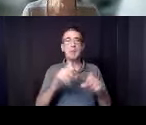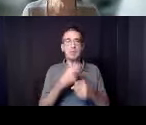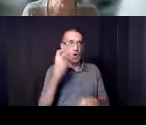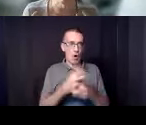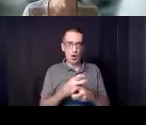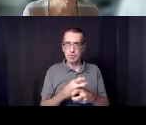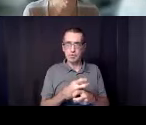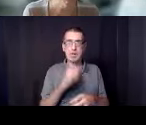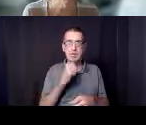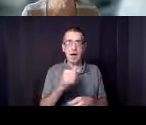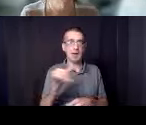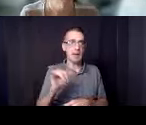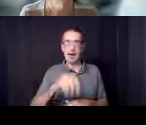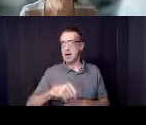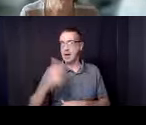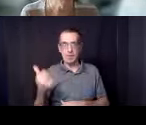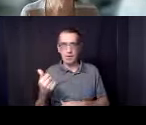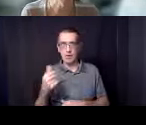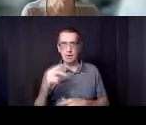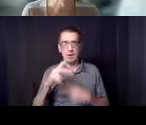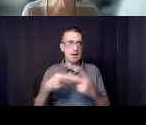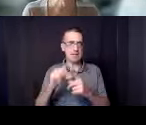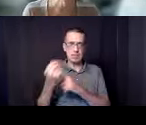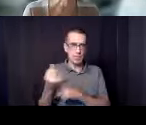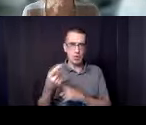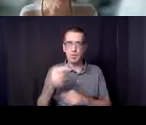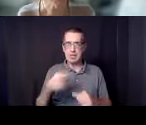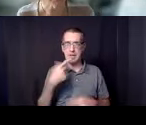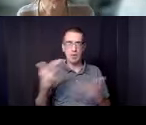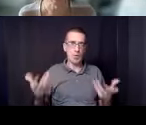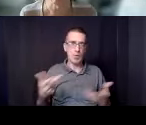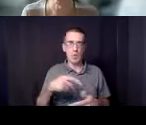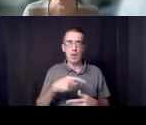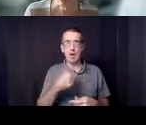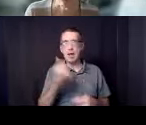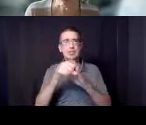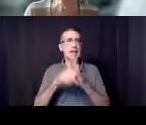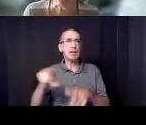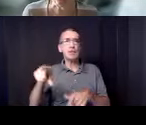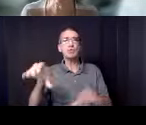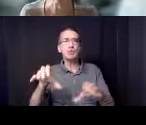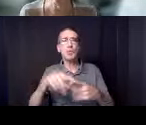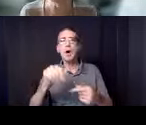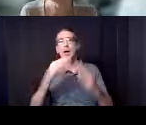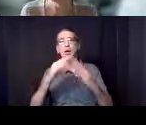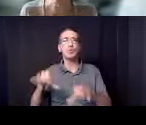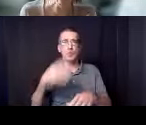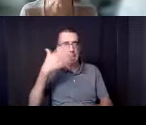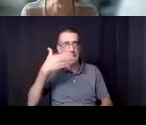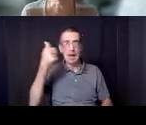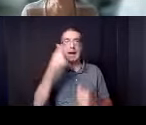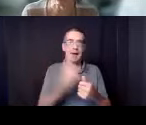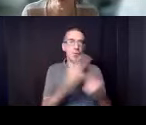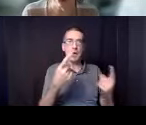hard it's not like other situations where you can say, well, what's another state doing, or what's another community doing, because